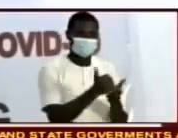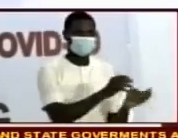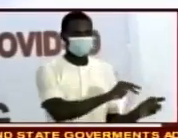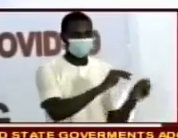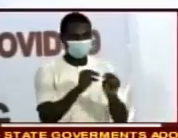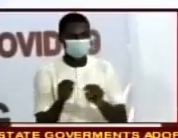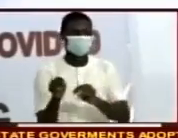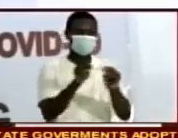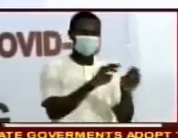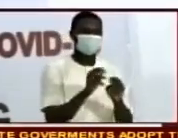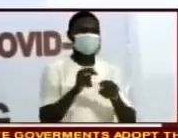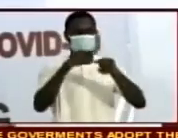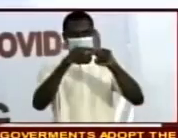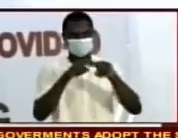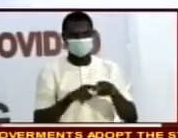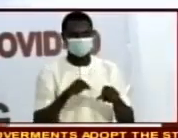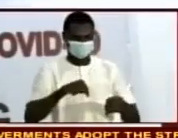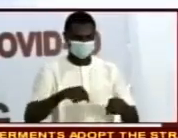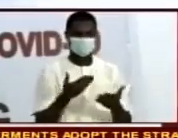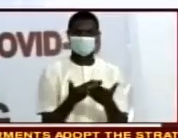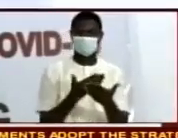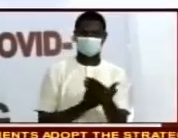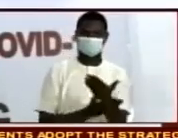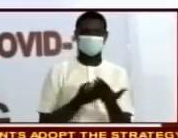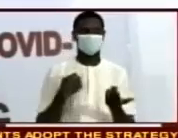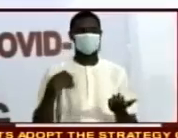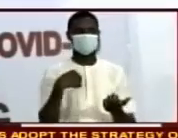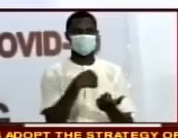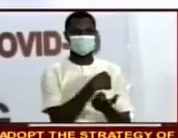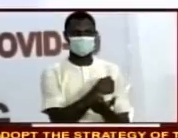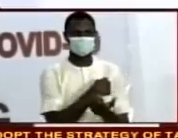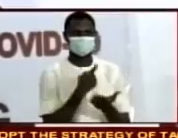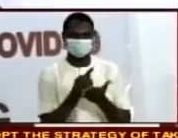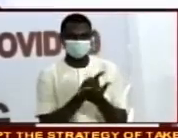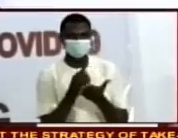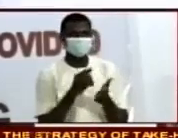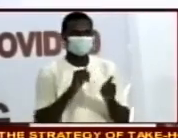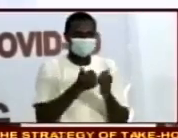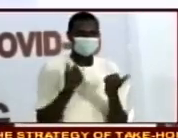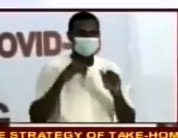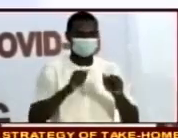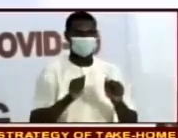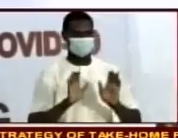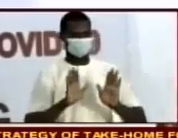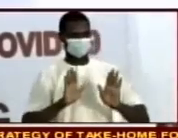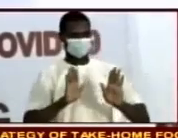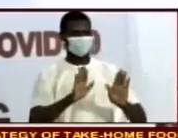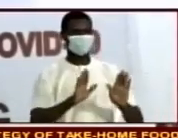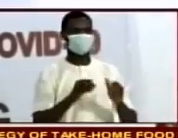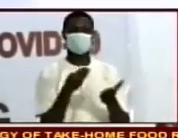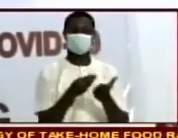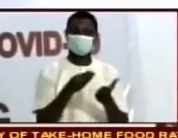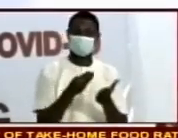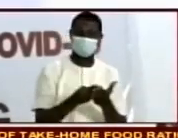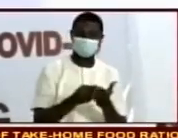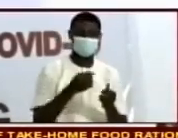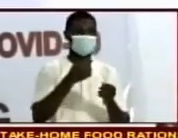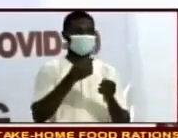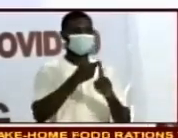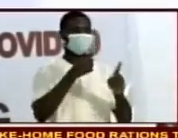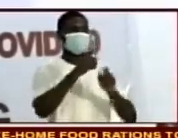harder on every day. This morning I was with Sani Aliyu, seeing how we can push the Global Fund to accelerate